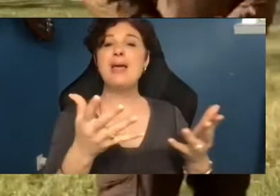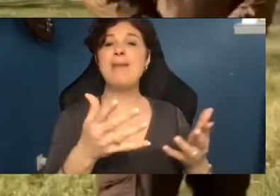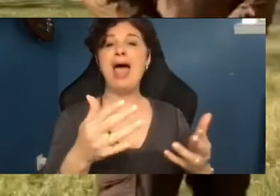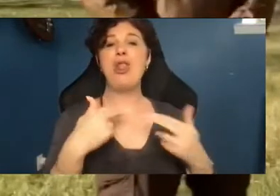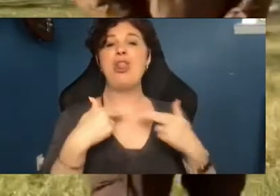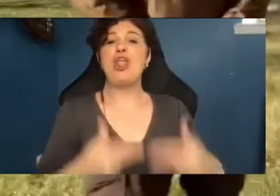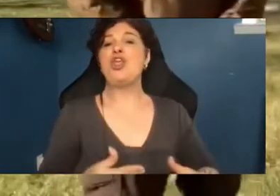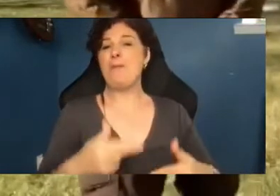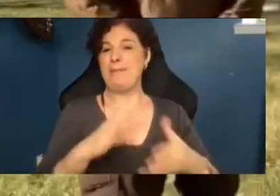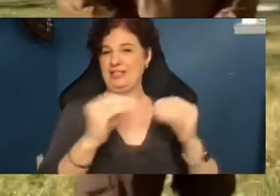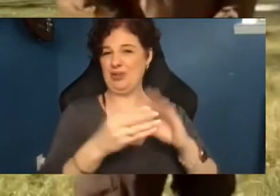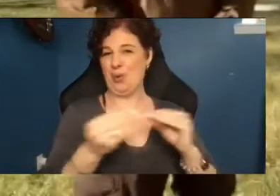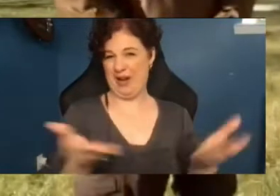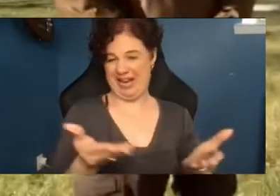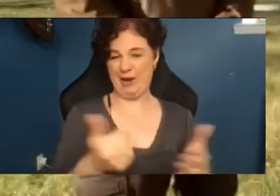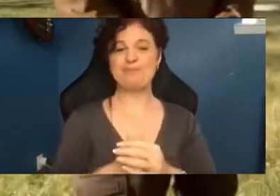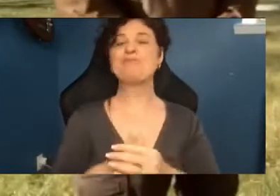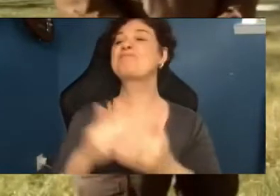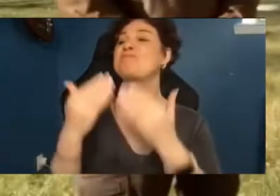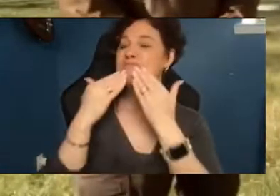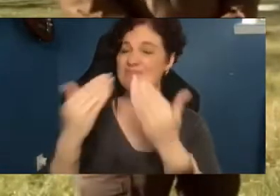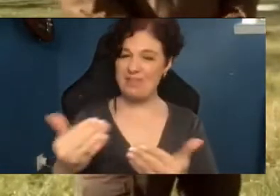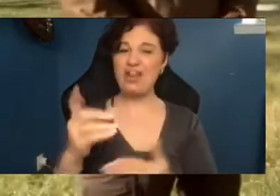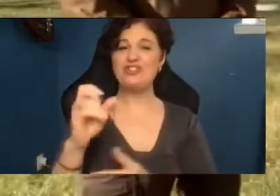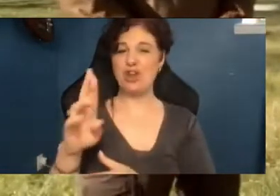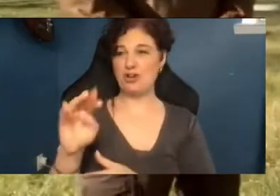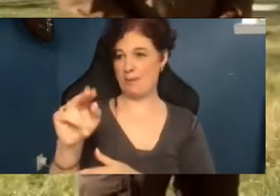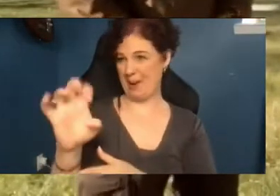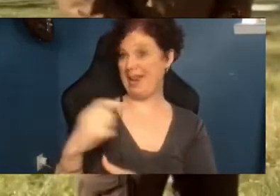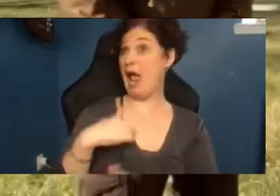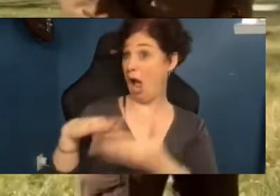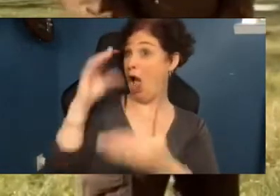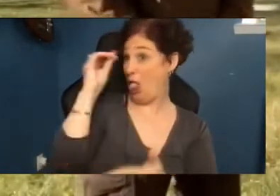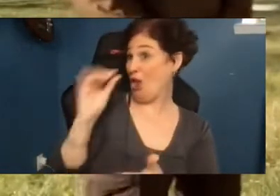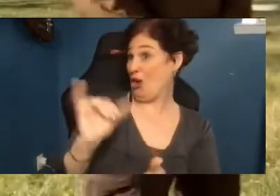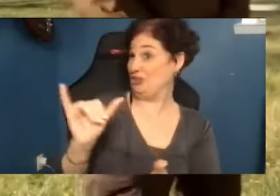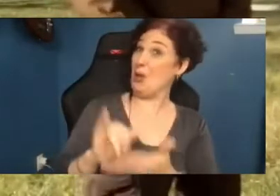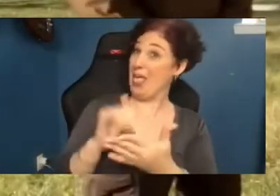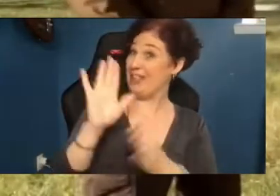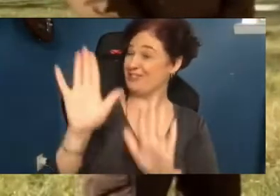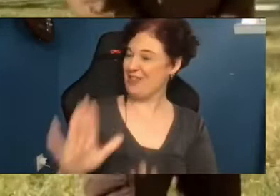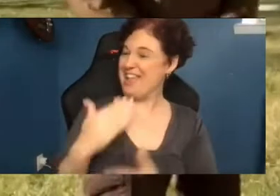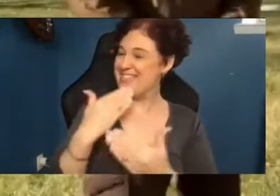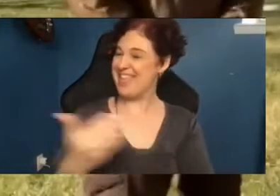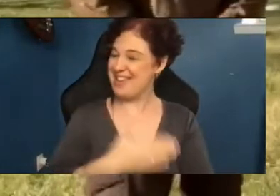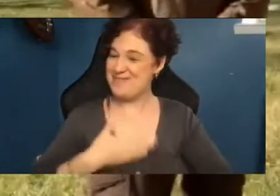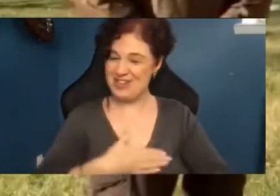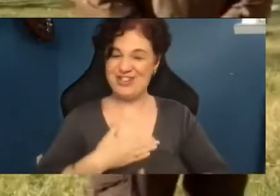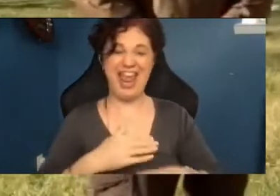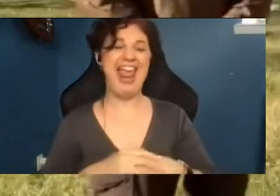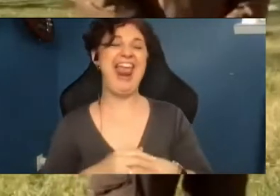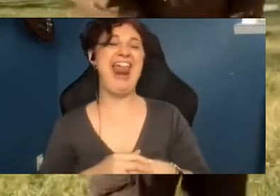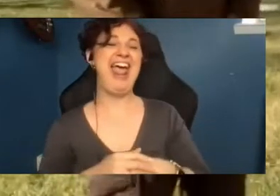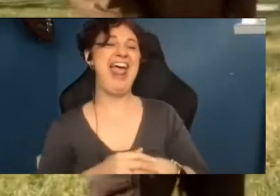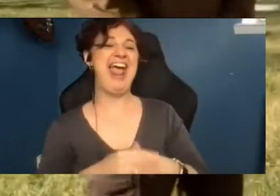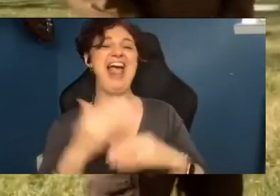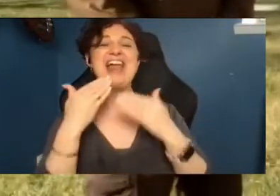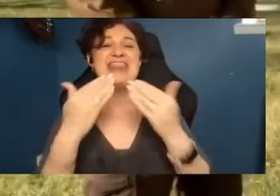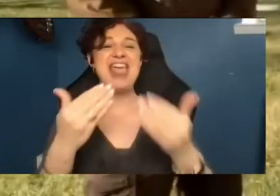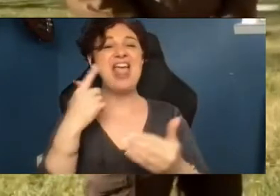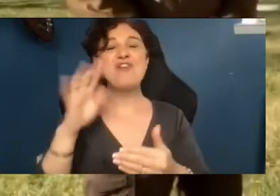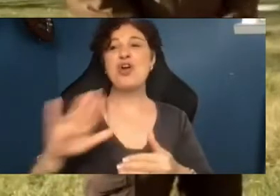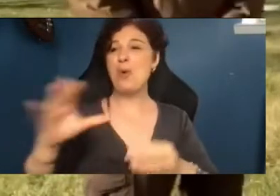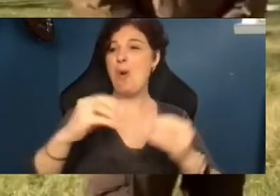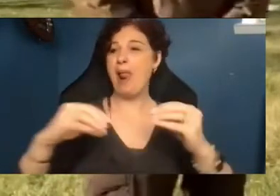human story of where we're at. Thank you, Dr. Bondi. I learned a couple things there too. That was great. Thank you. Appreciate that. And thank you for your